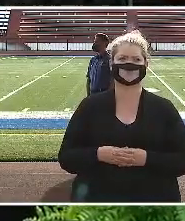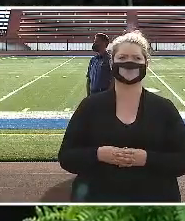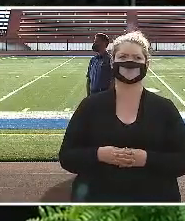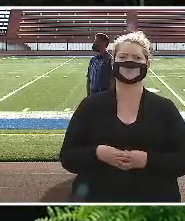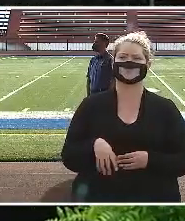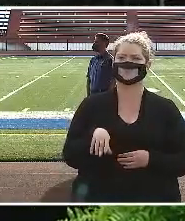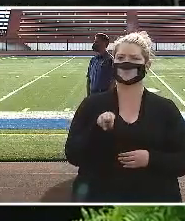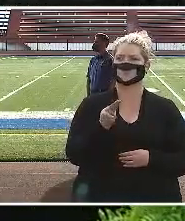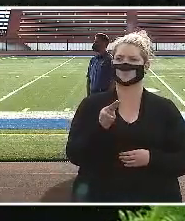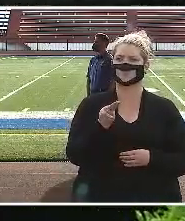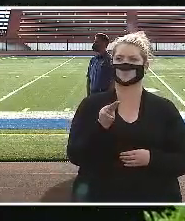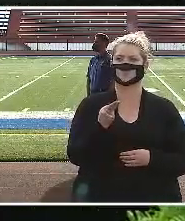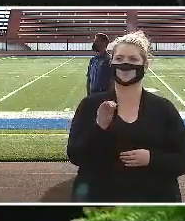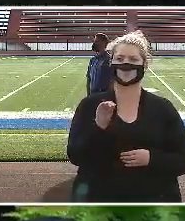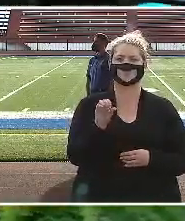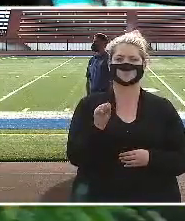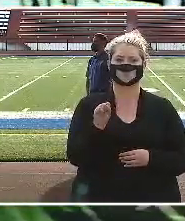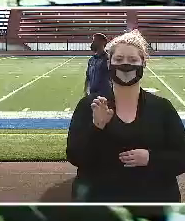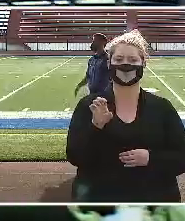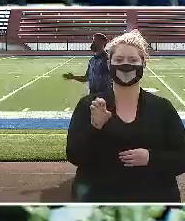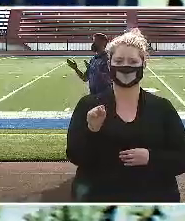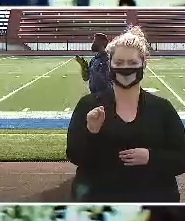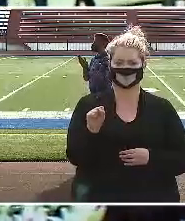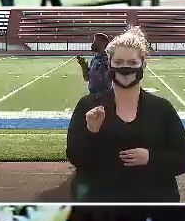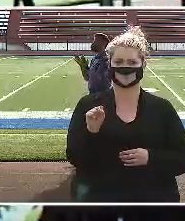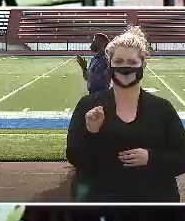Moses Villasenor.